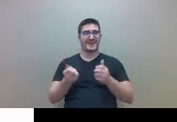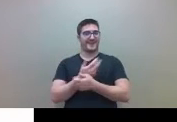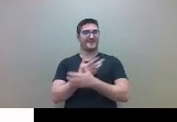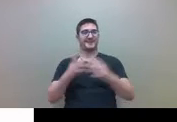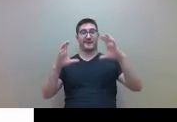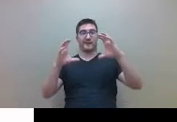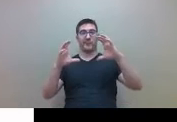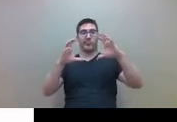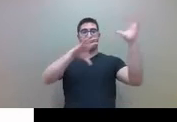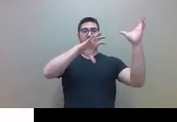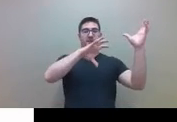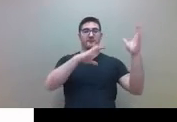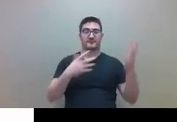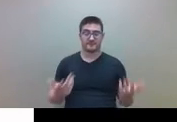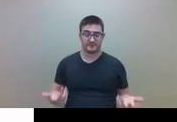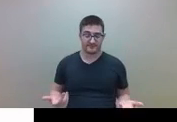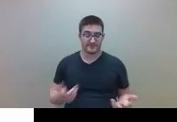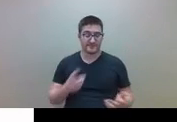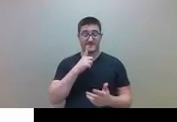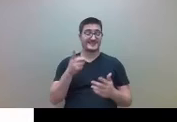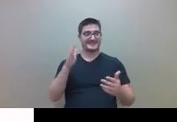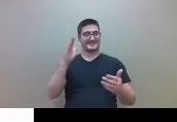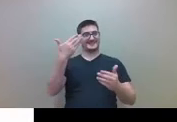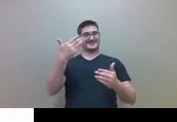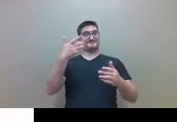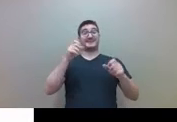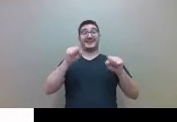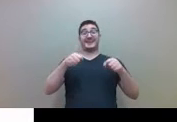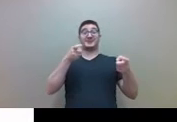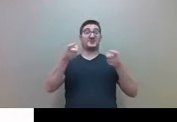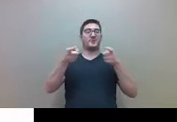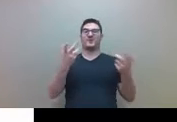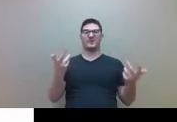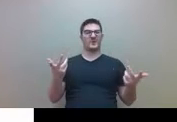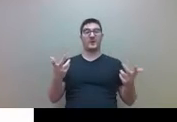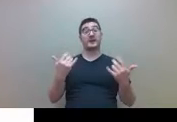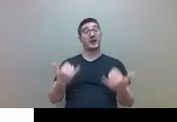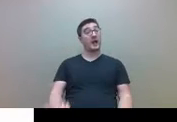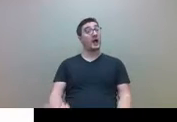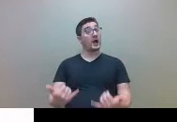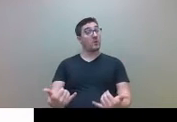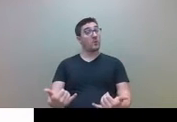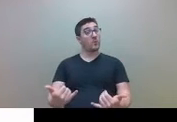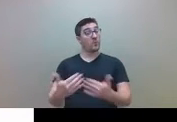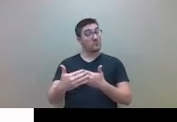almost out of our control, and people are starting to get control back to be able to